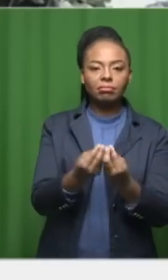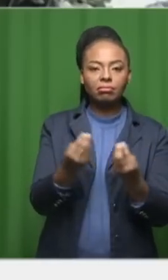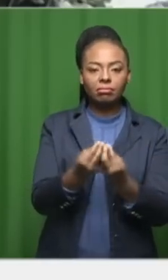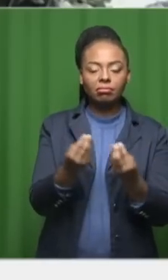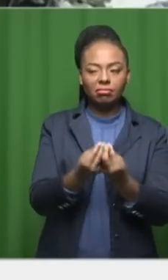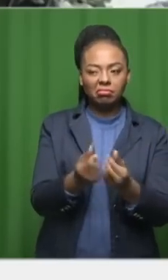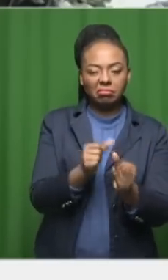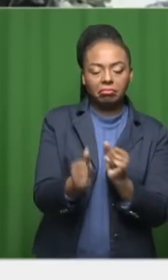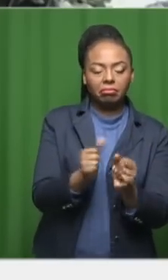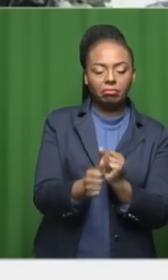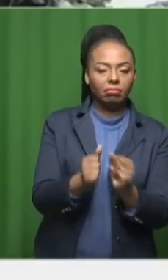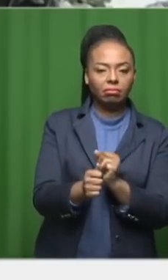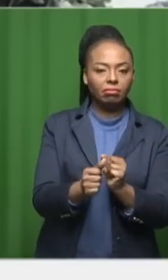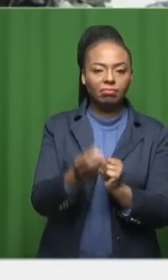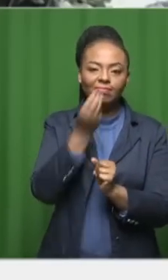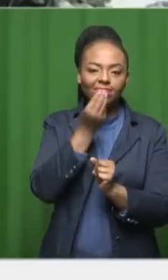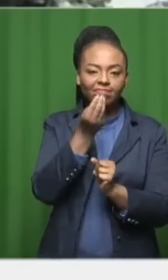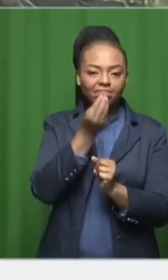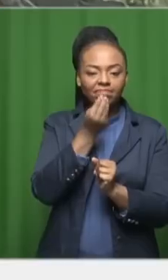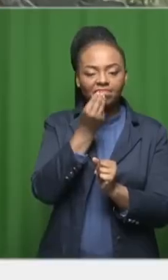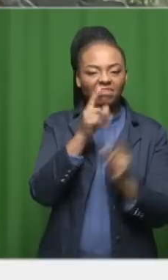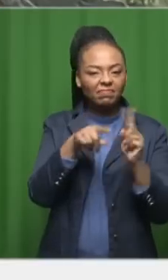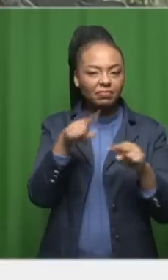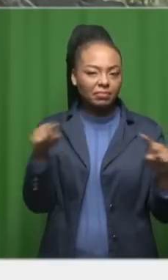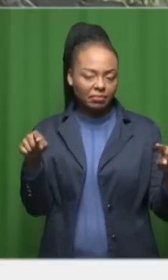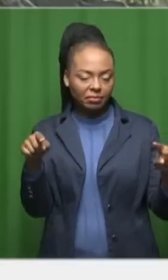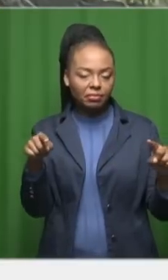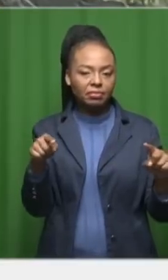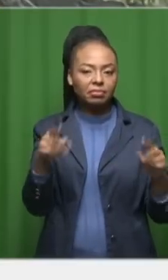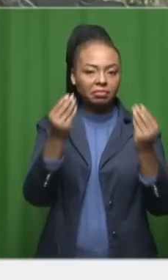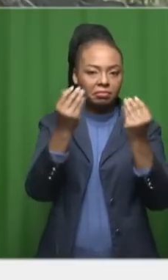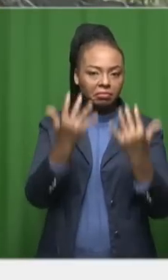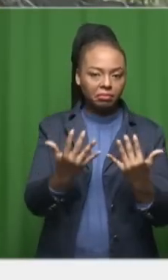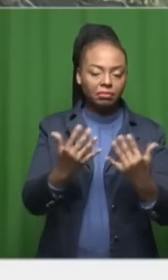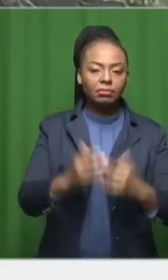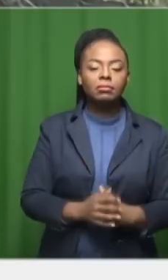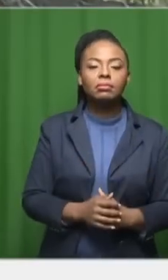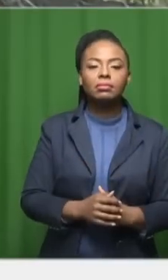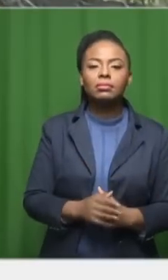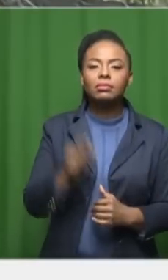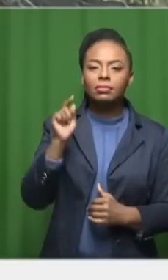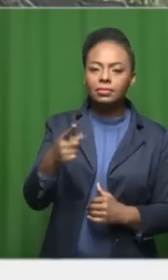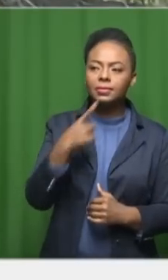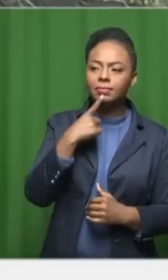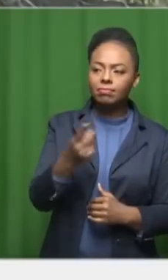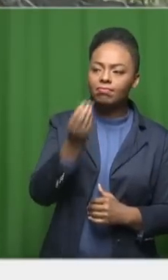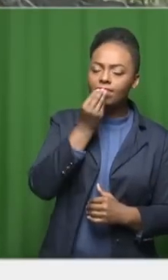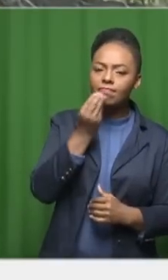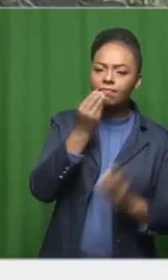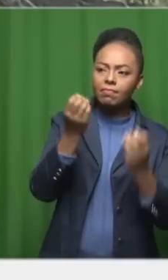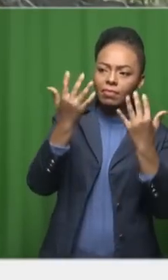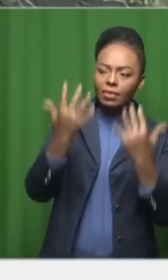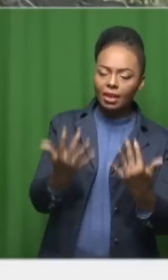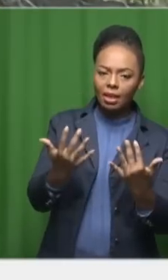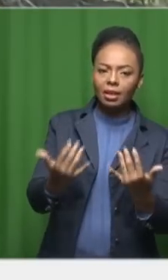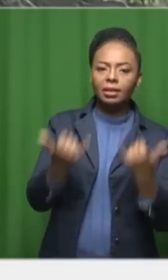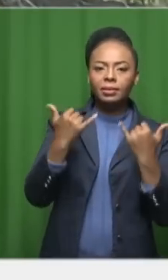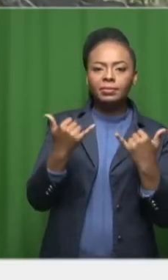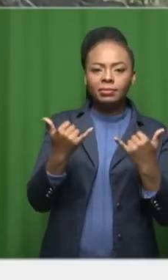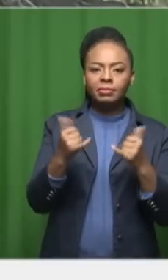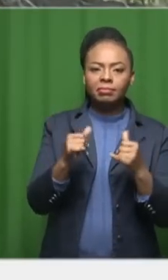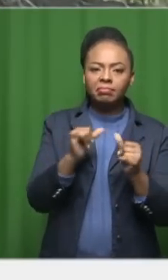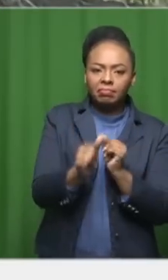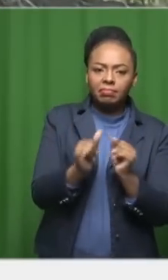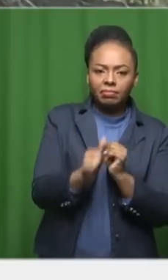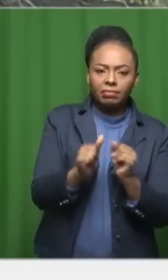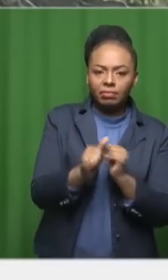as well. So, Marlene, some economists have, of course, said that food price inflation is stabilizing. What's